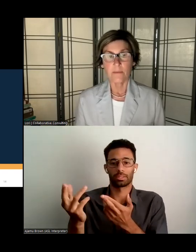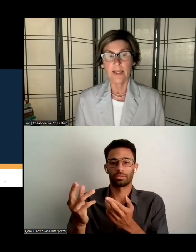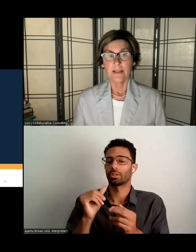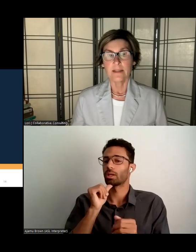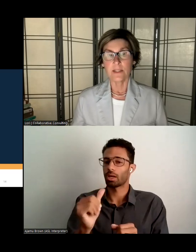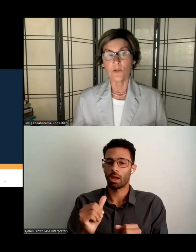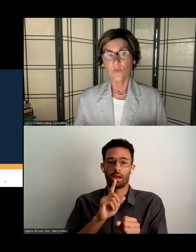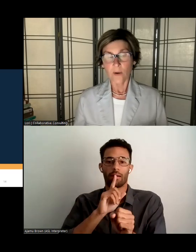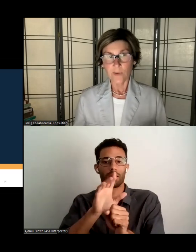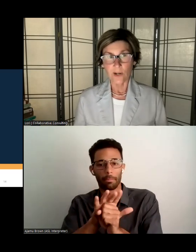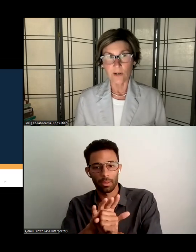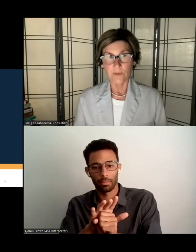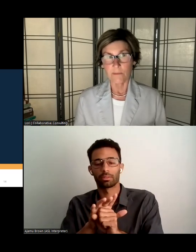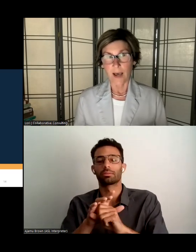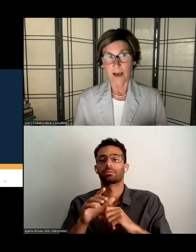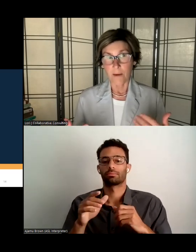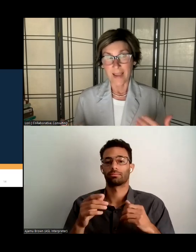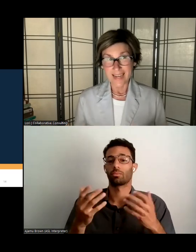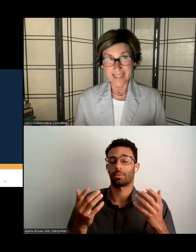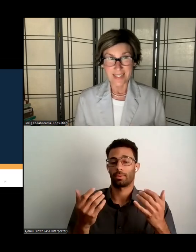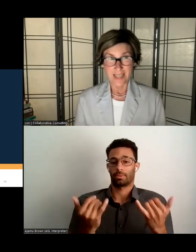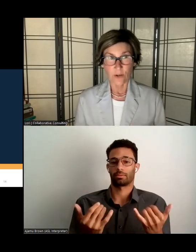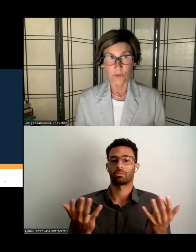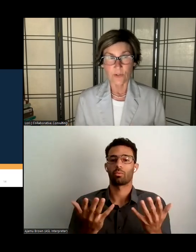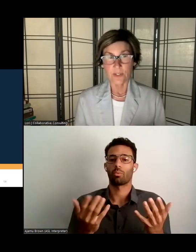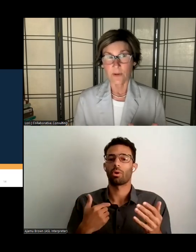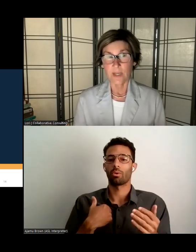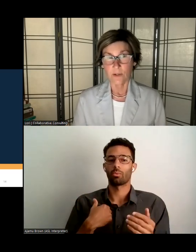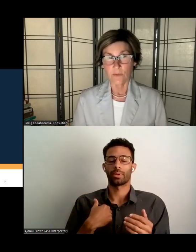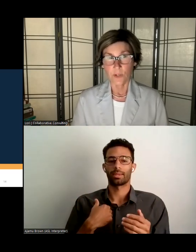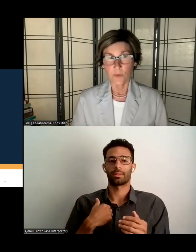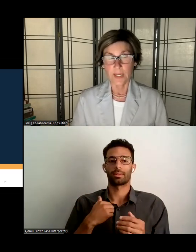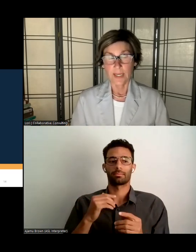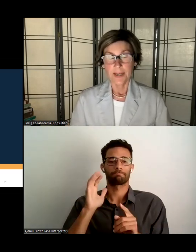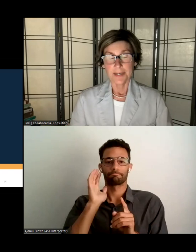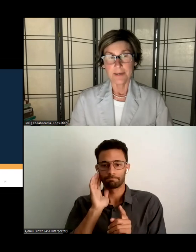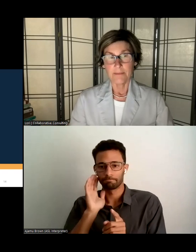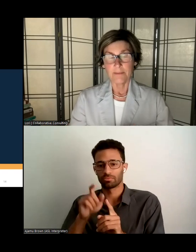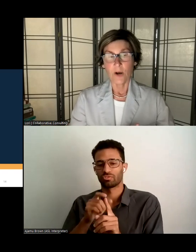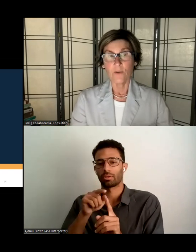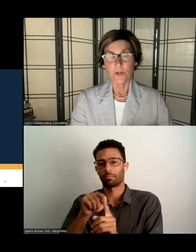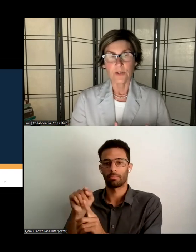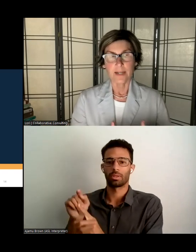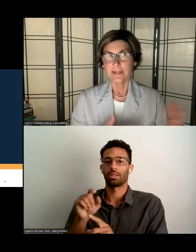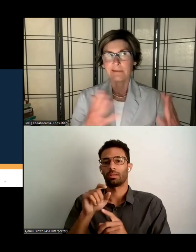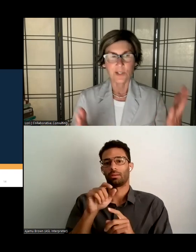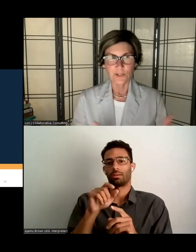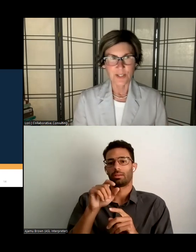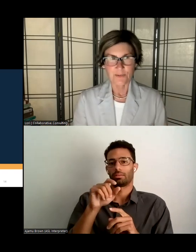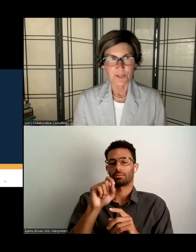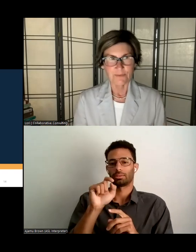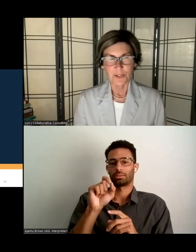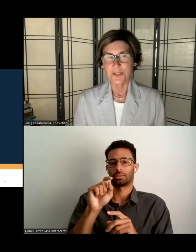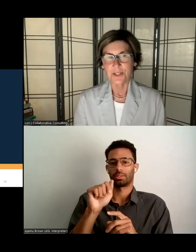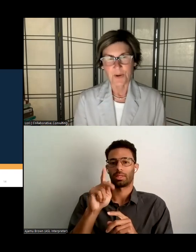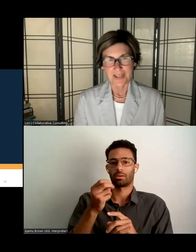in time. This is what we heard from 80 stakeholders that we interviewed over, I think,